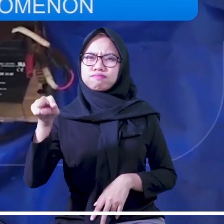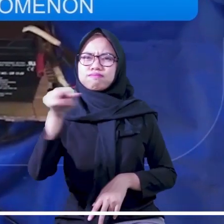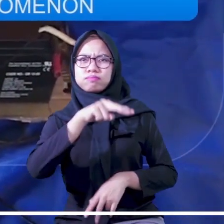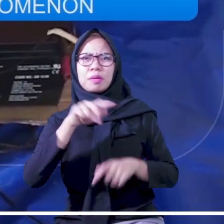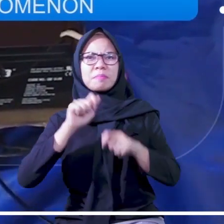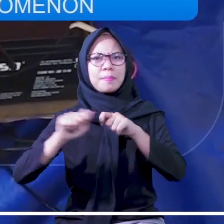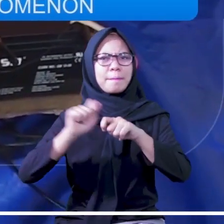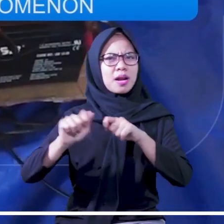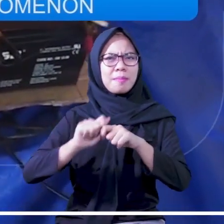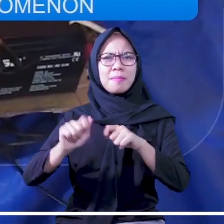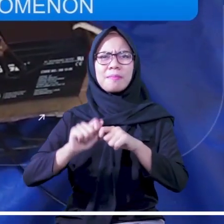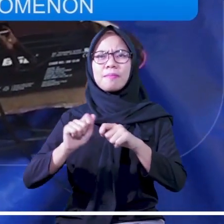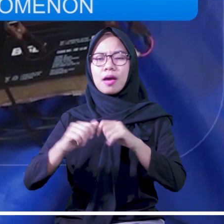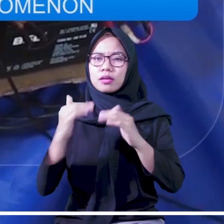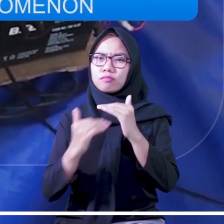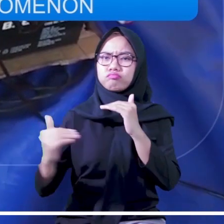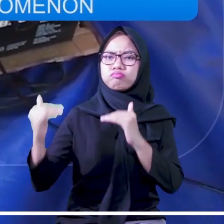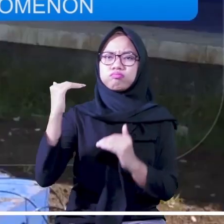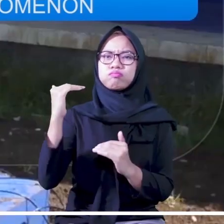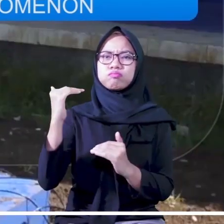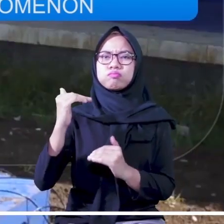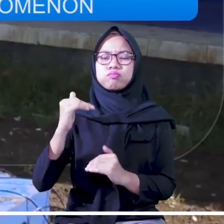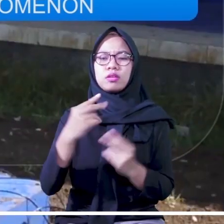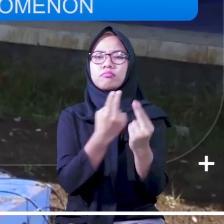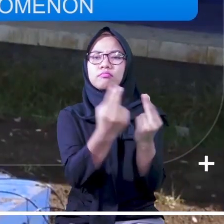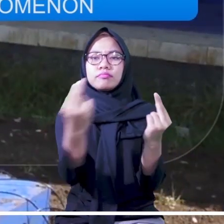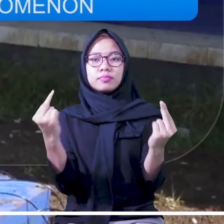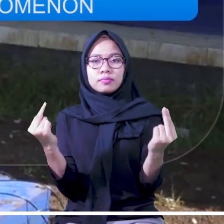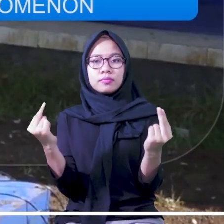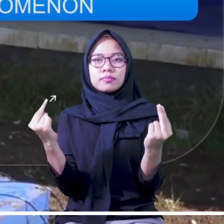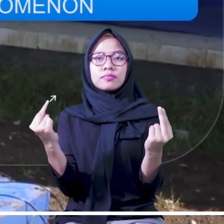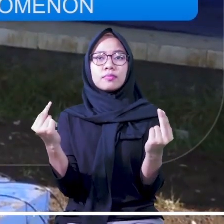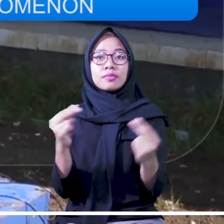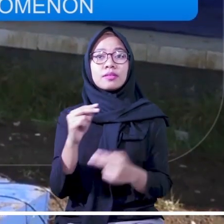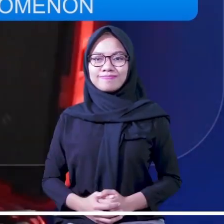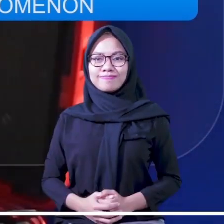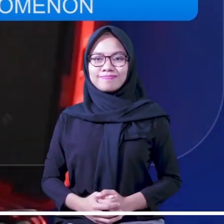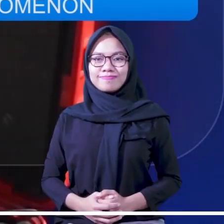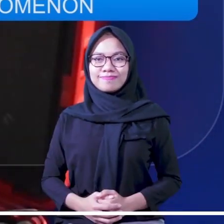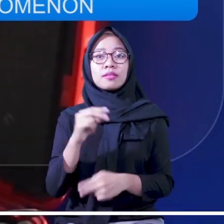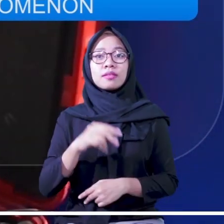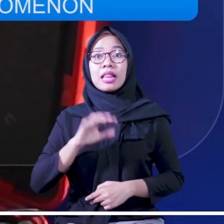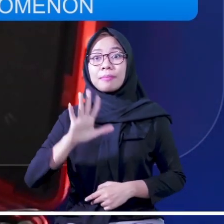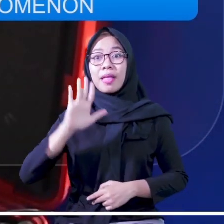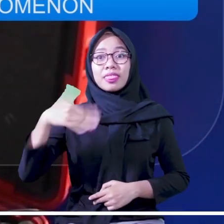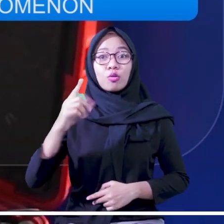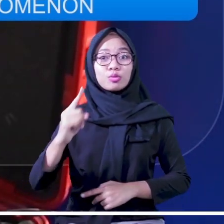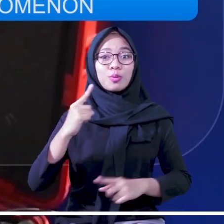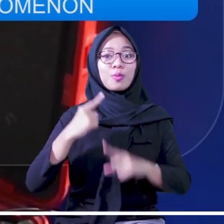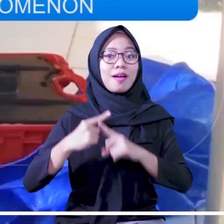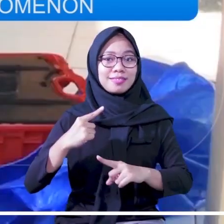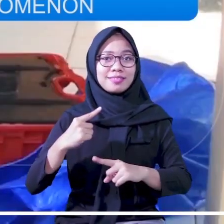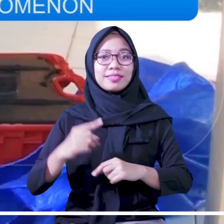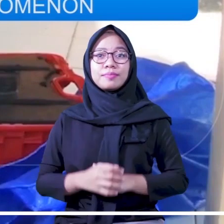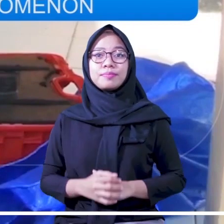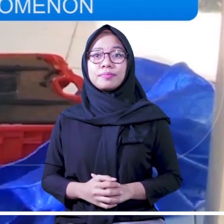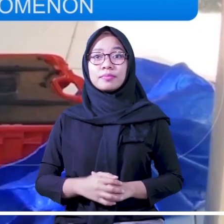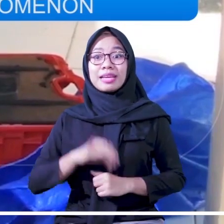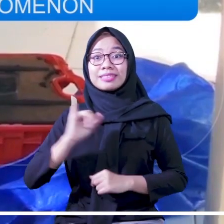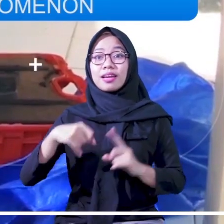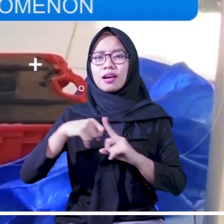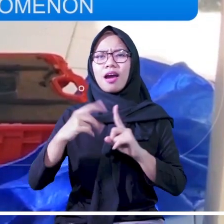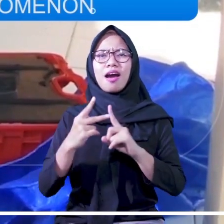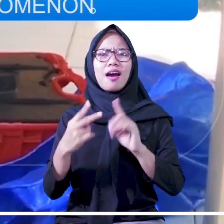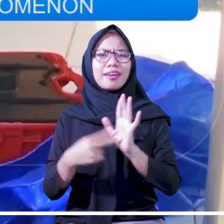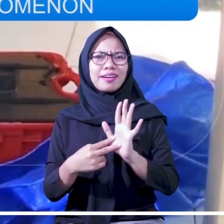doing physical checkups and by updating the coordinate values regularly. Coordinate values updating process is